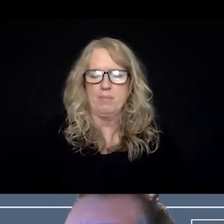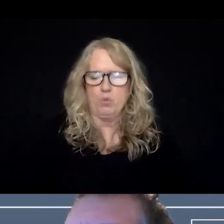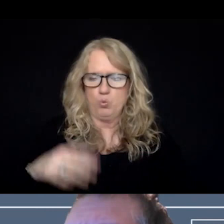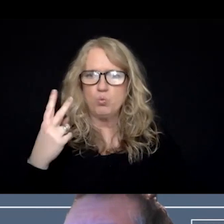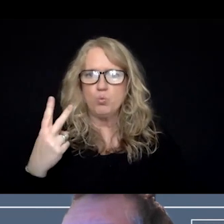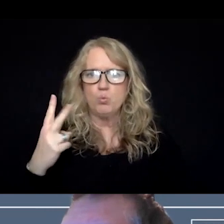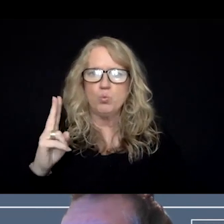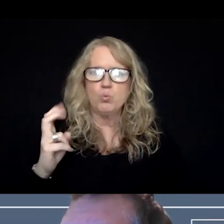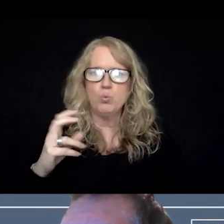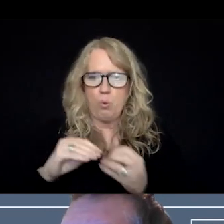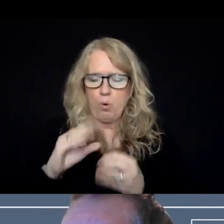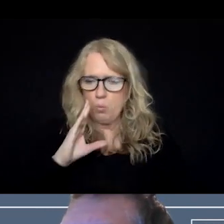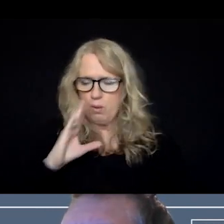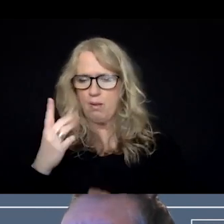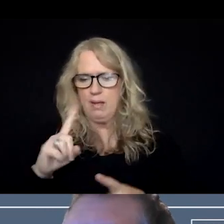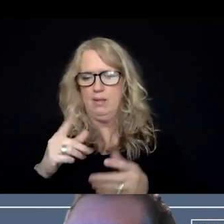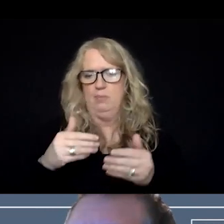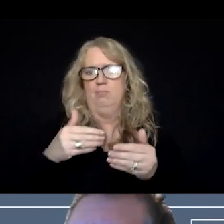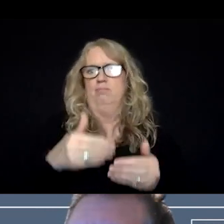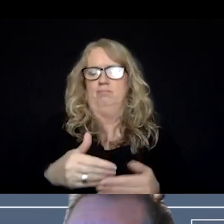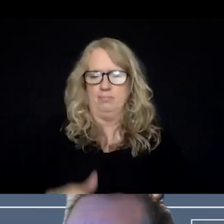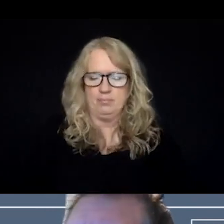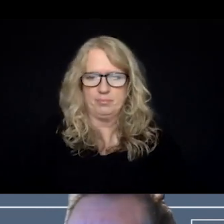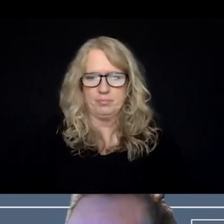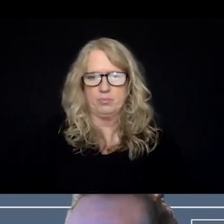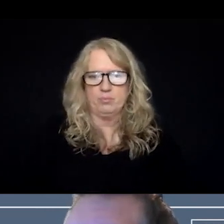up in the near future. One is an